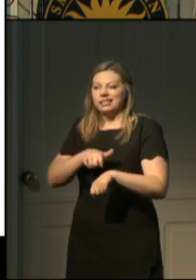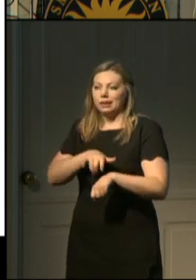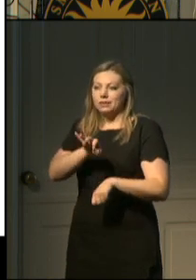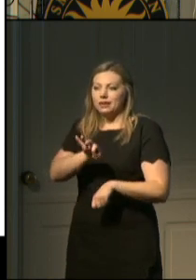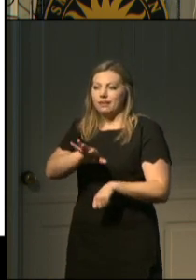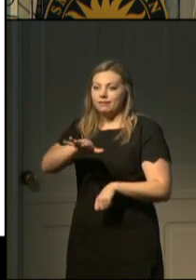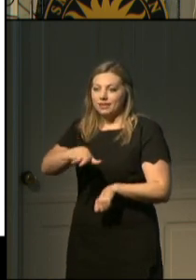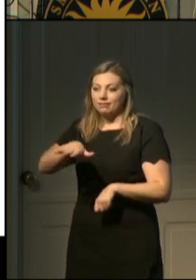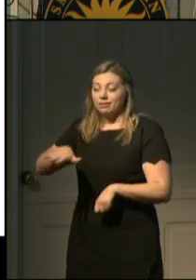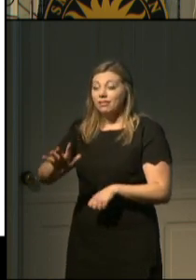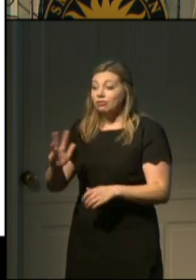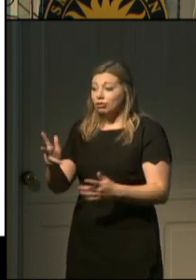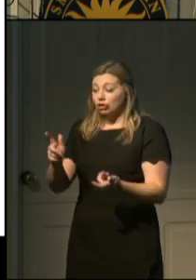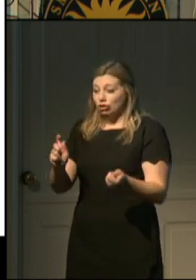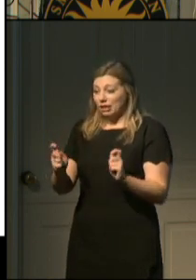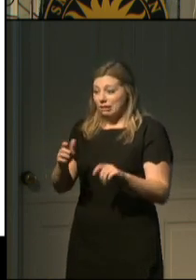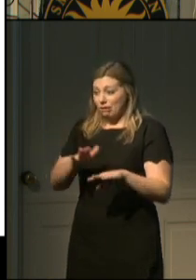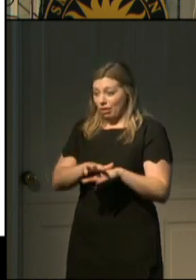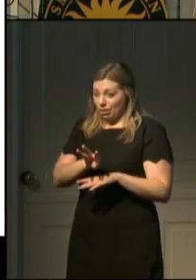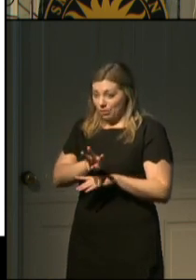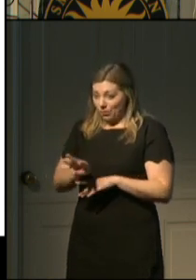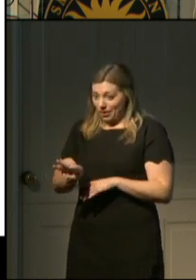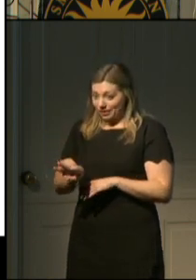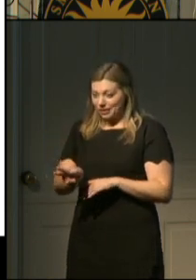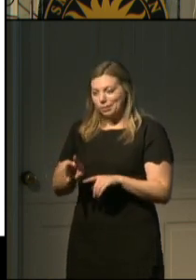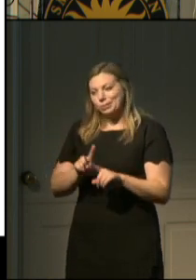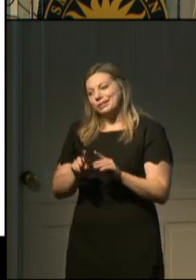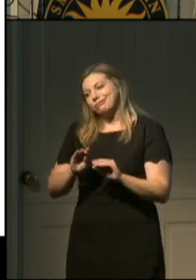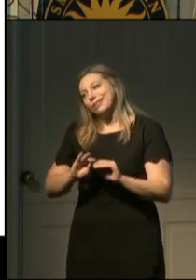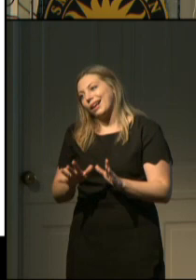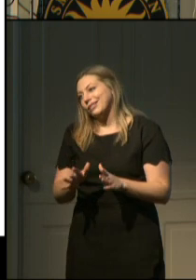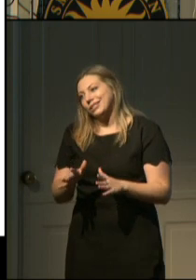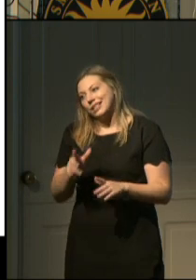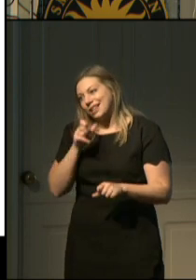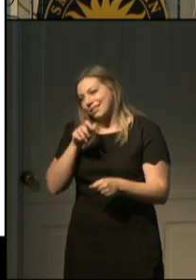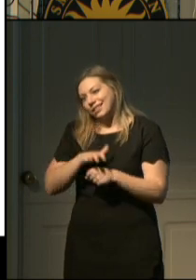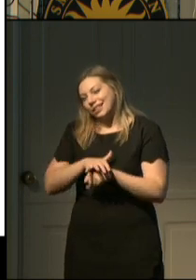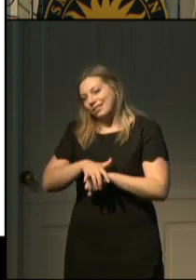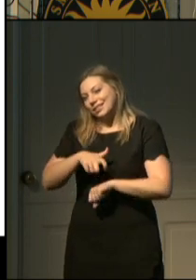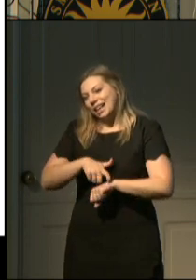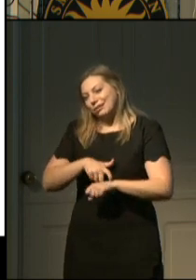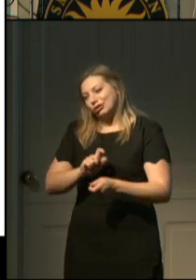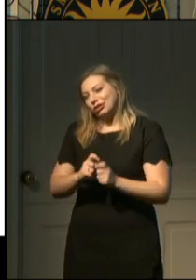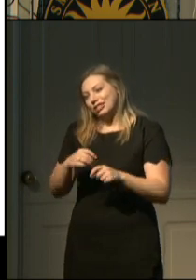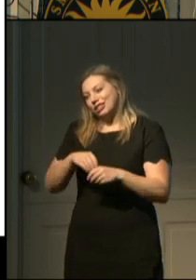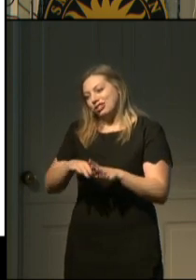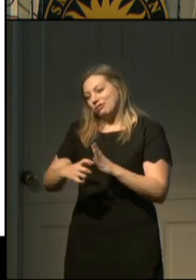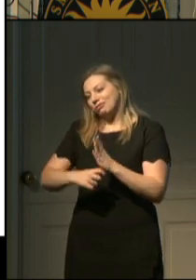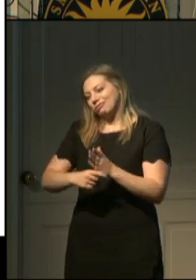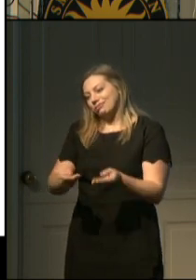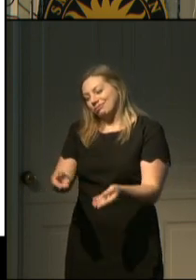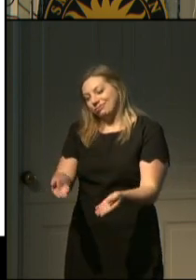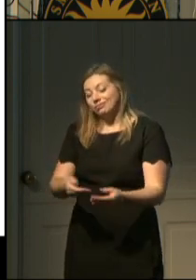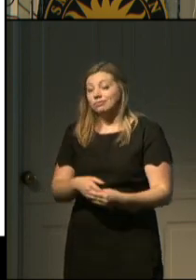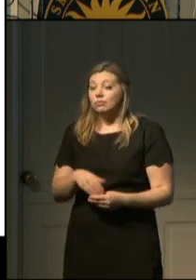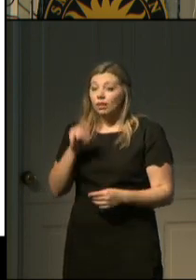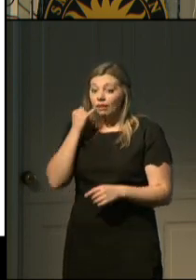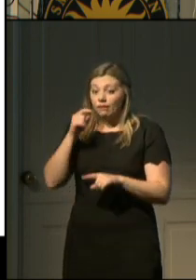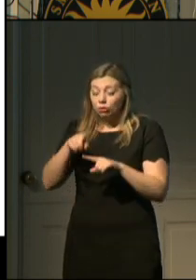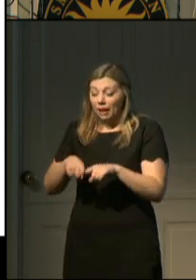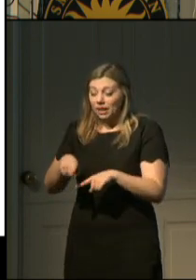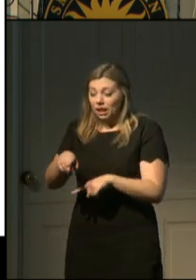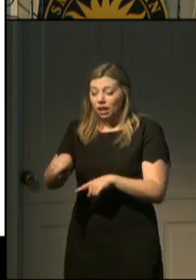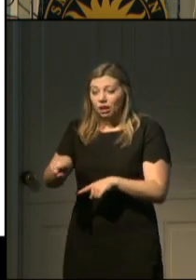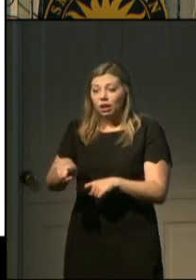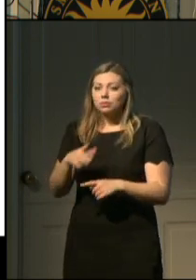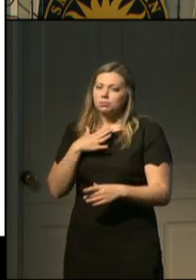9:55. We have changed that on the website program, but obviously didn't have time to change it in the print program. So if you're relying on the print program,